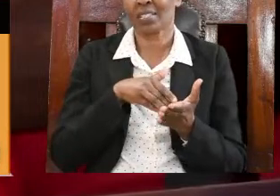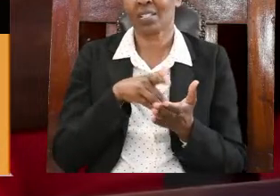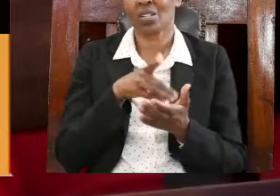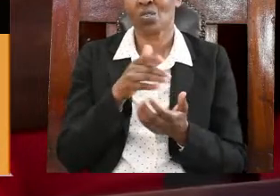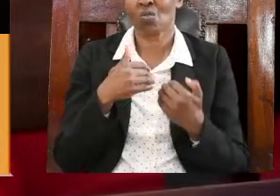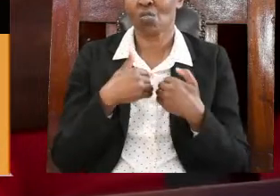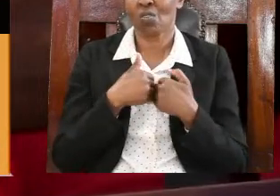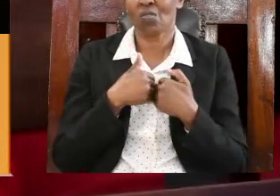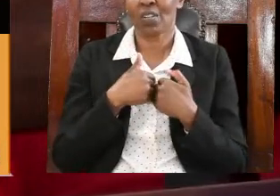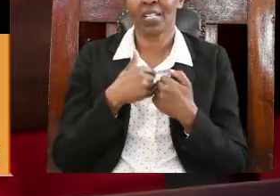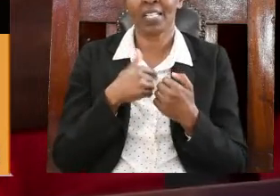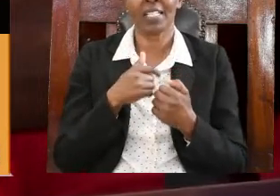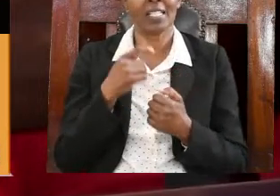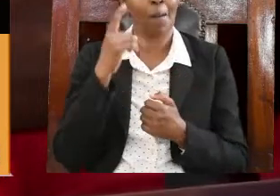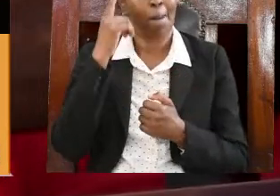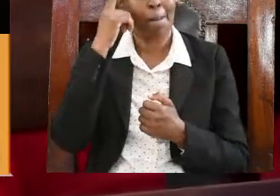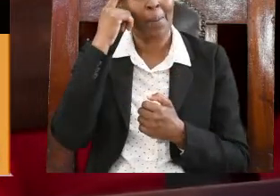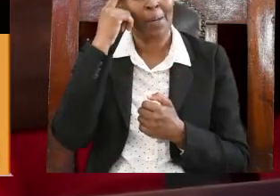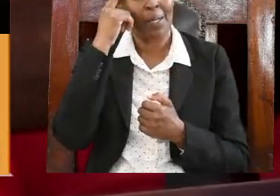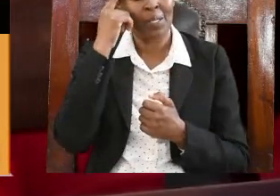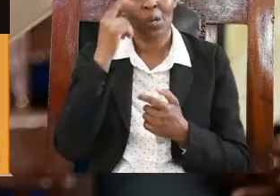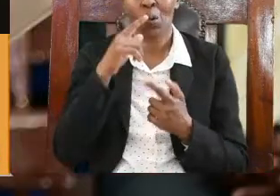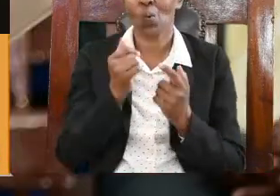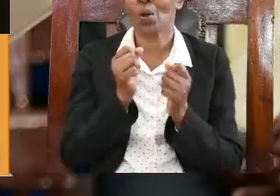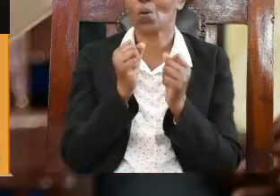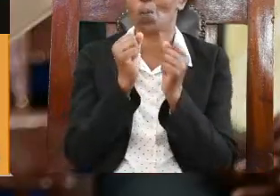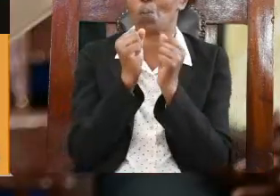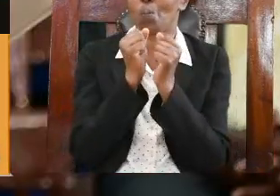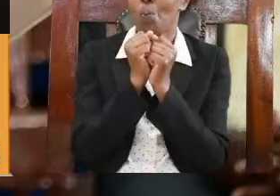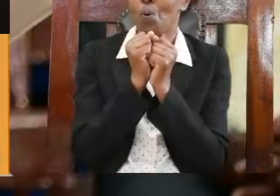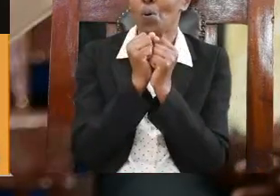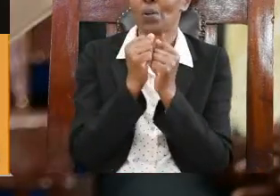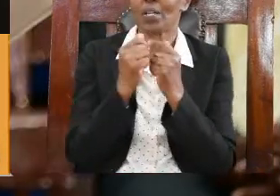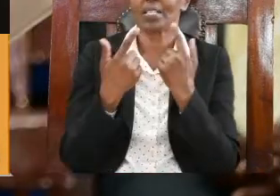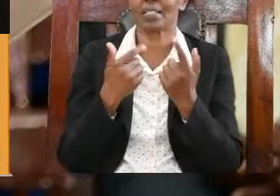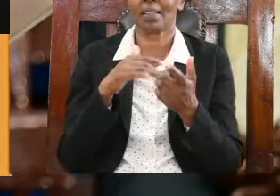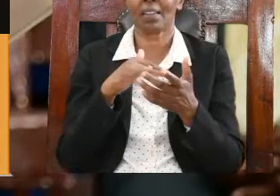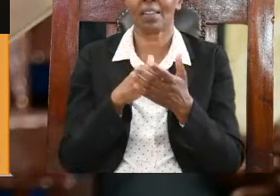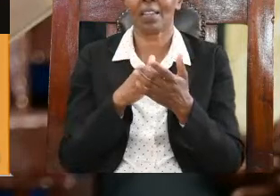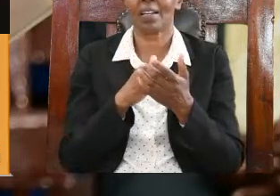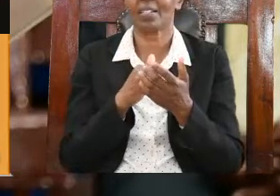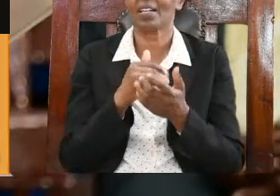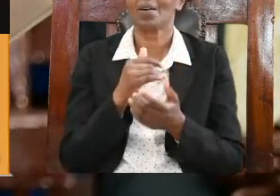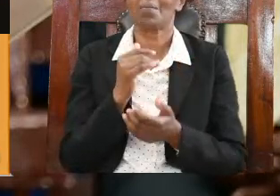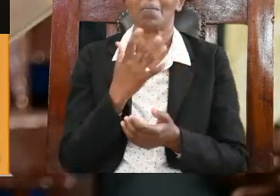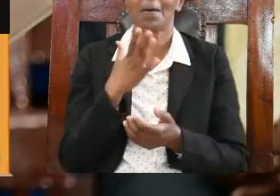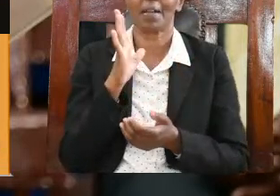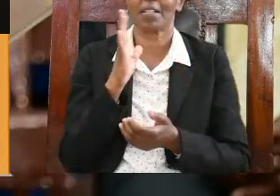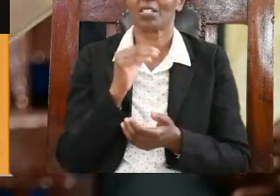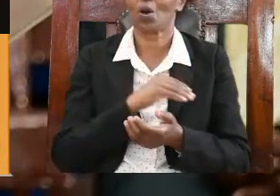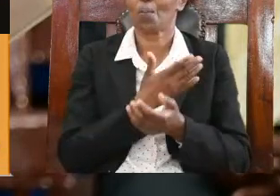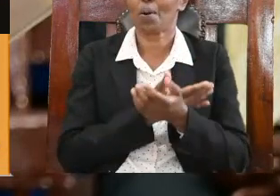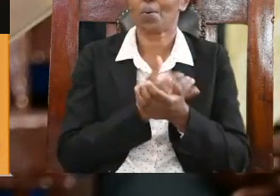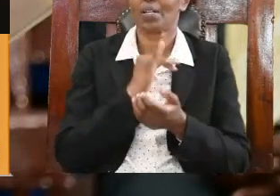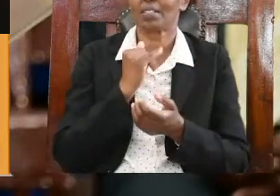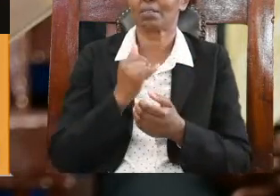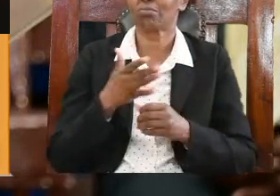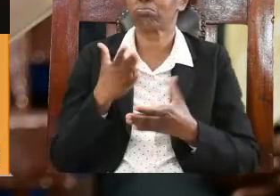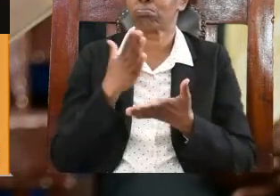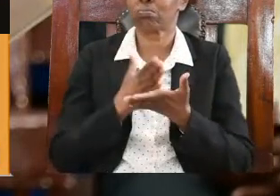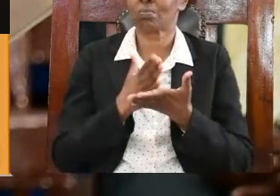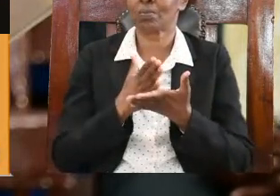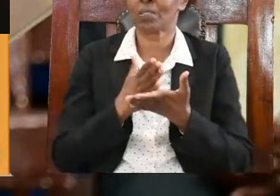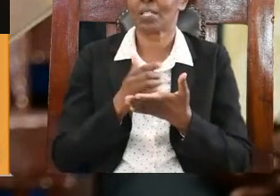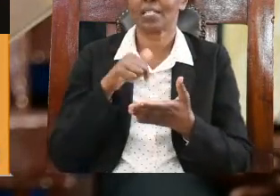quotes Jesus as in verse 9, saying, my power is made perfect in weakness. And then